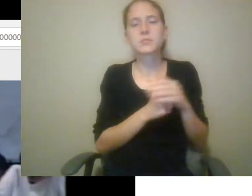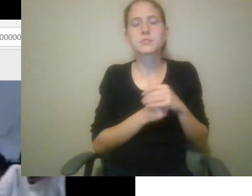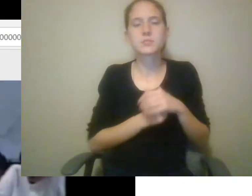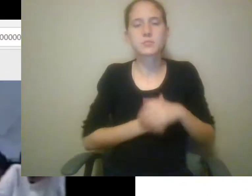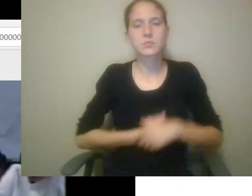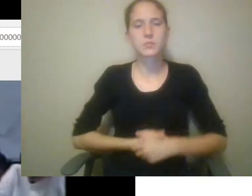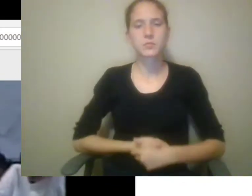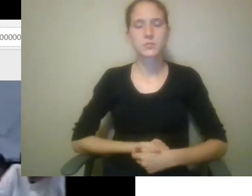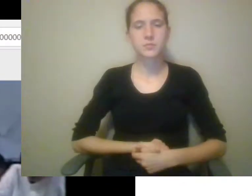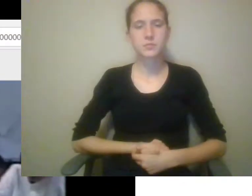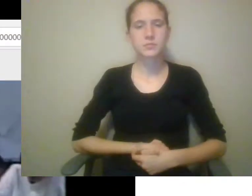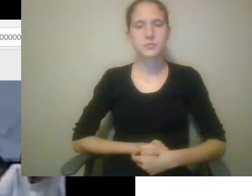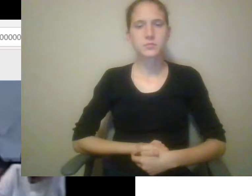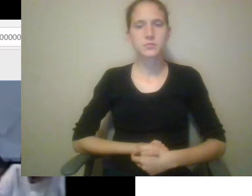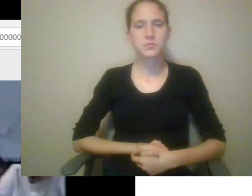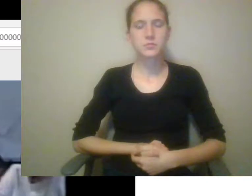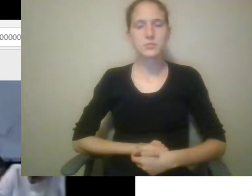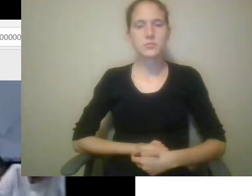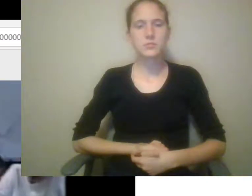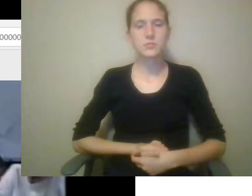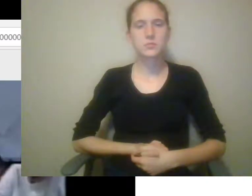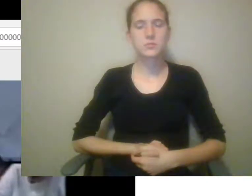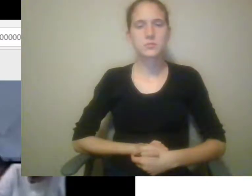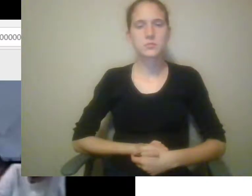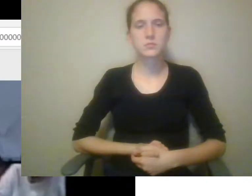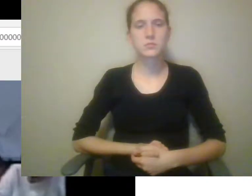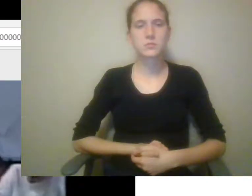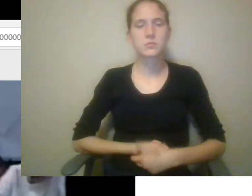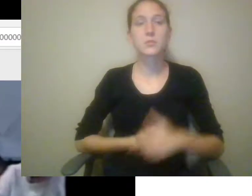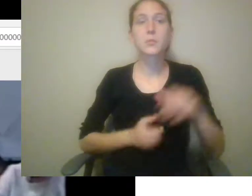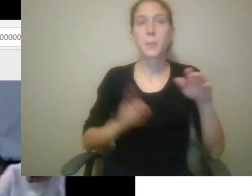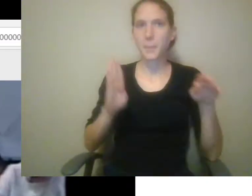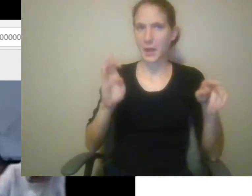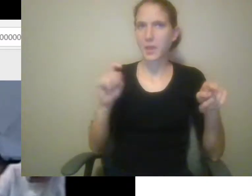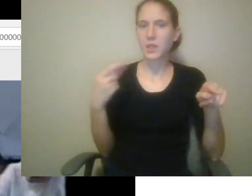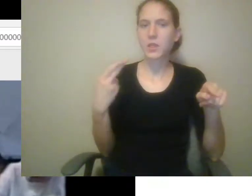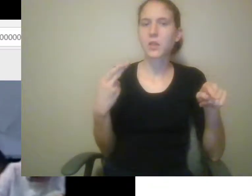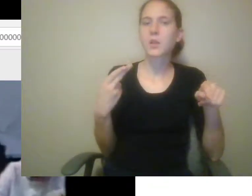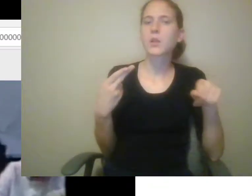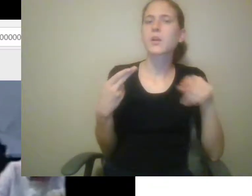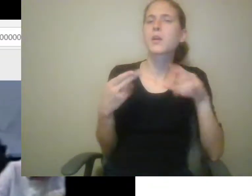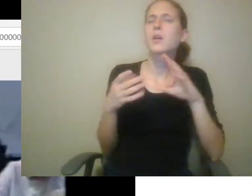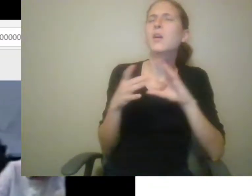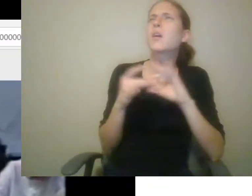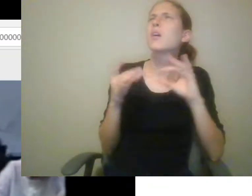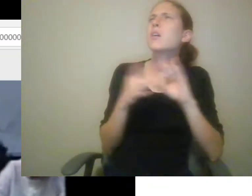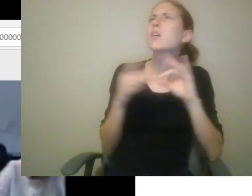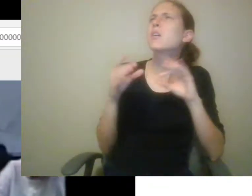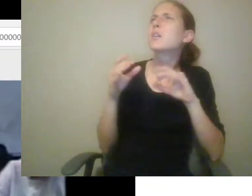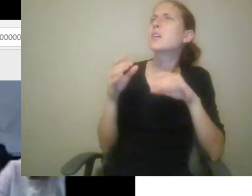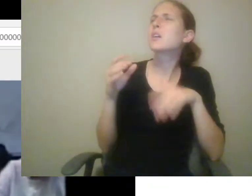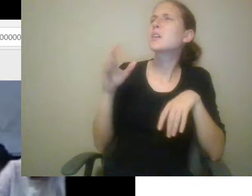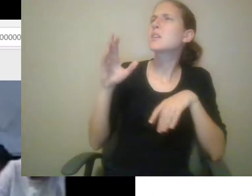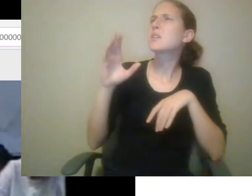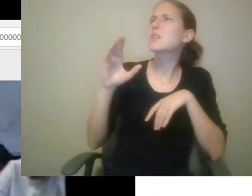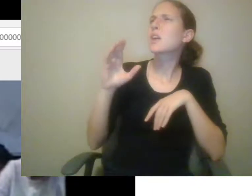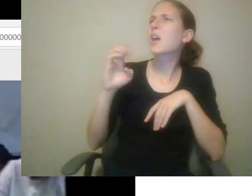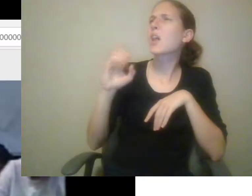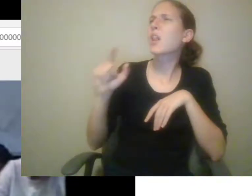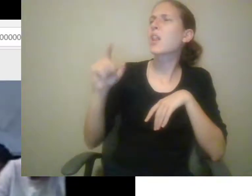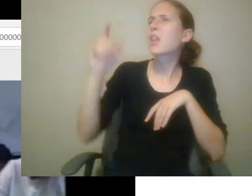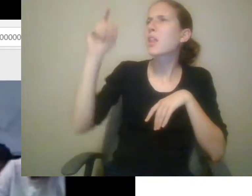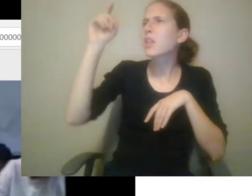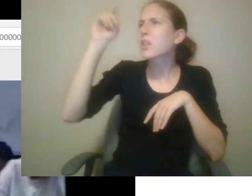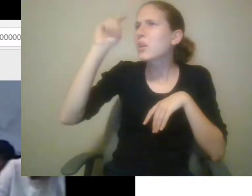But anyway, with the cell theory, Yes. with Reinhard Koch, Okay. was it 1665 or